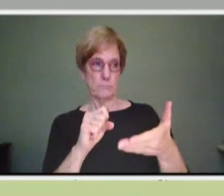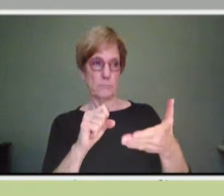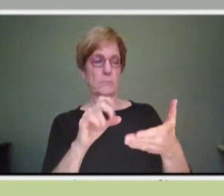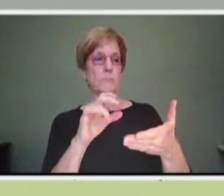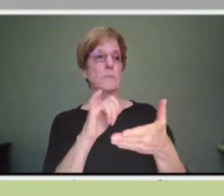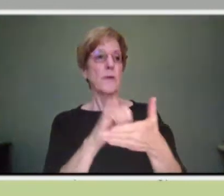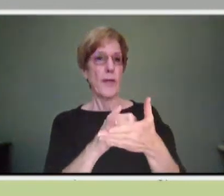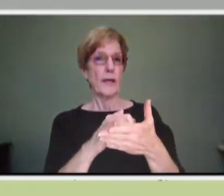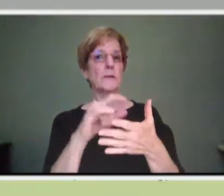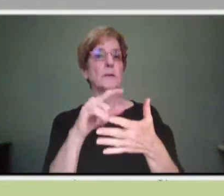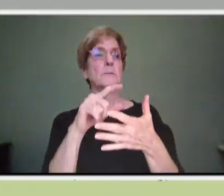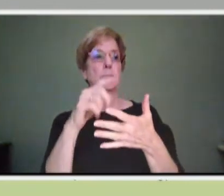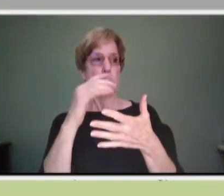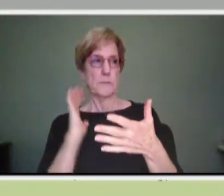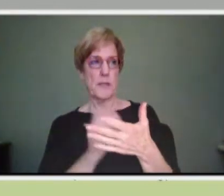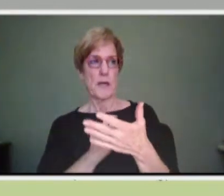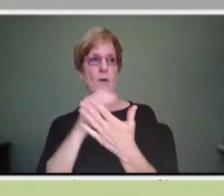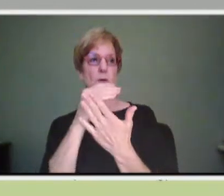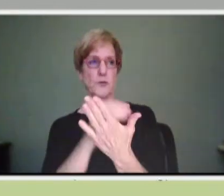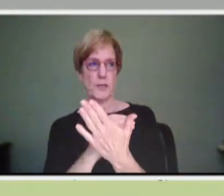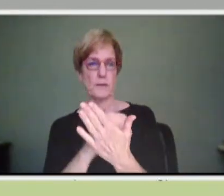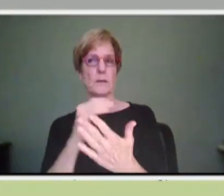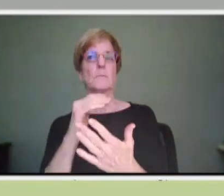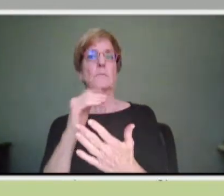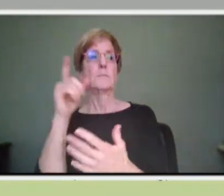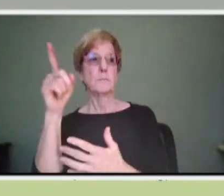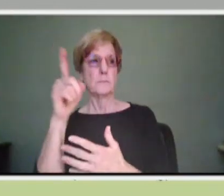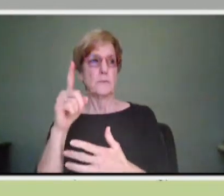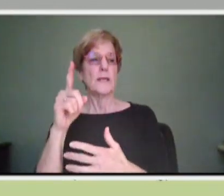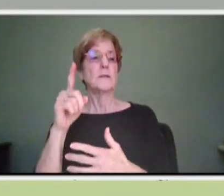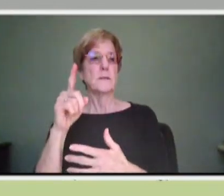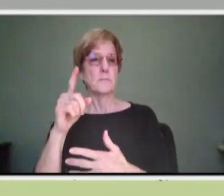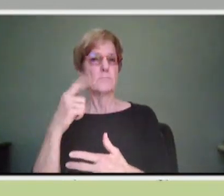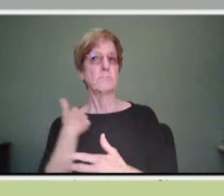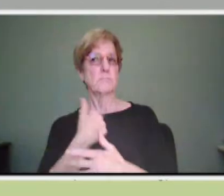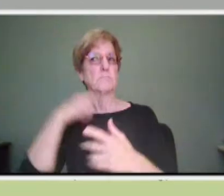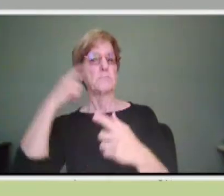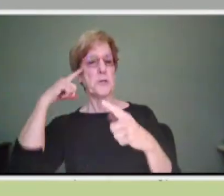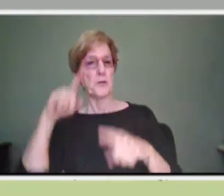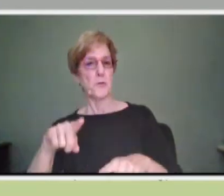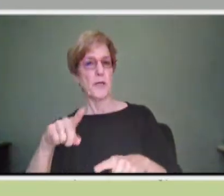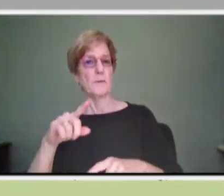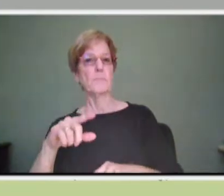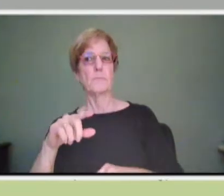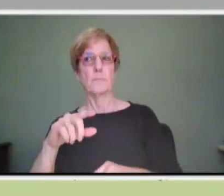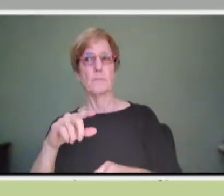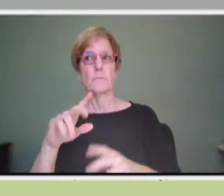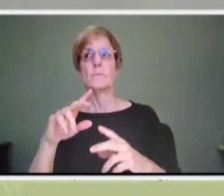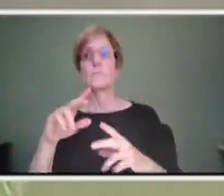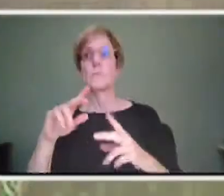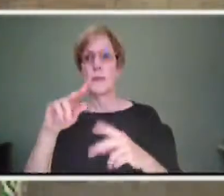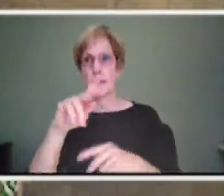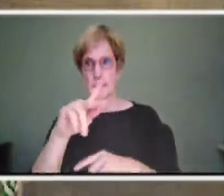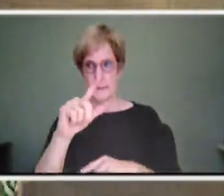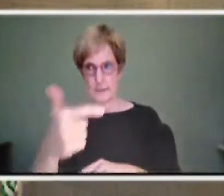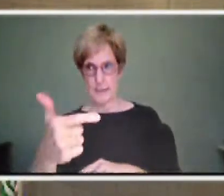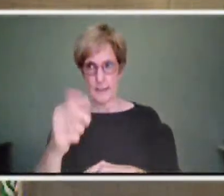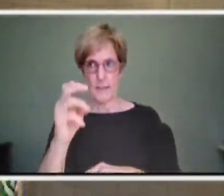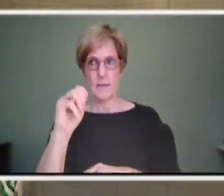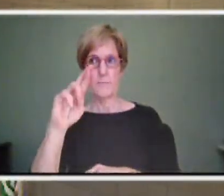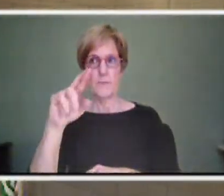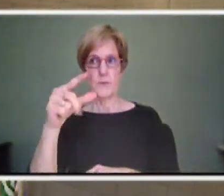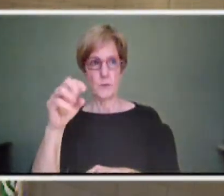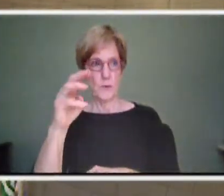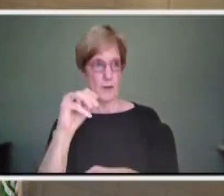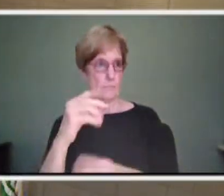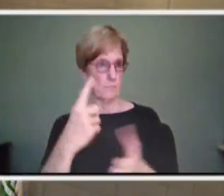appears in our agendas and on the screen as the council's own. And it was seconded by Mr. Graham. Do we have any discussion?